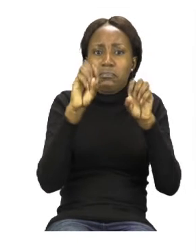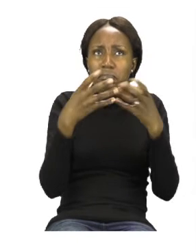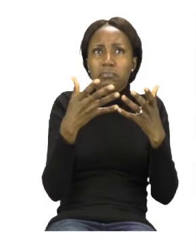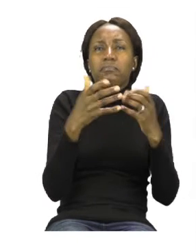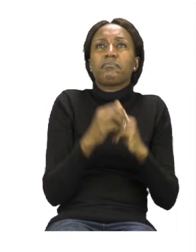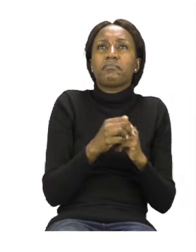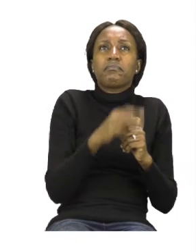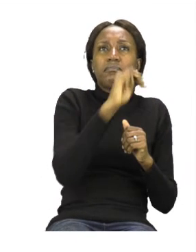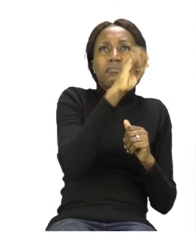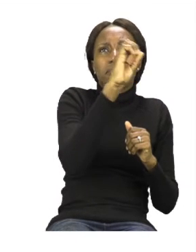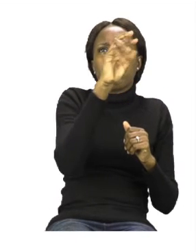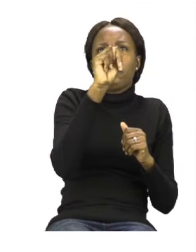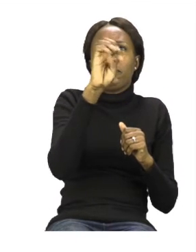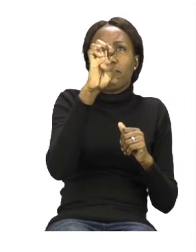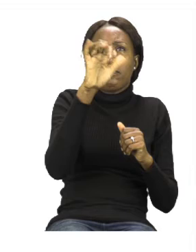Money,